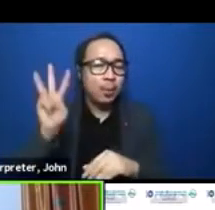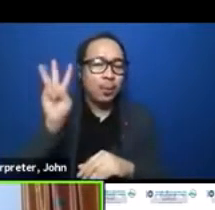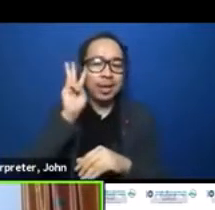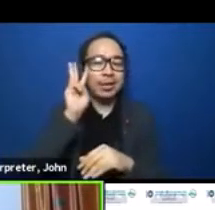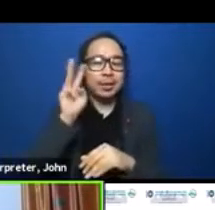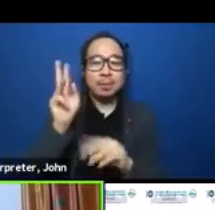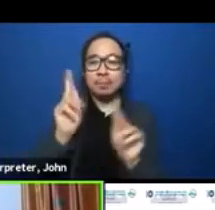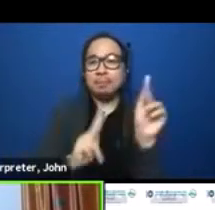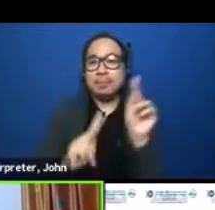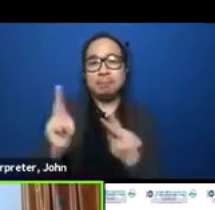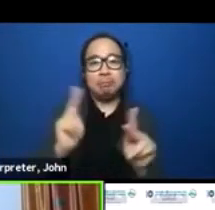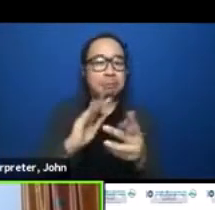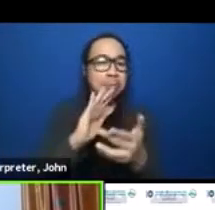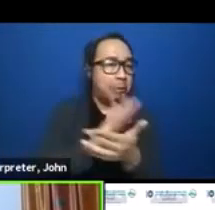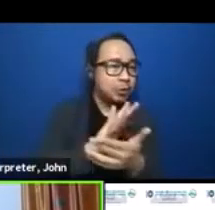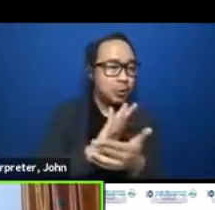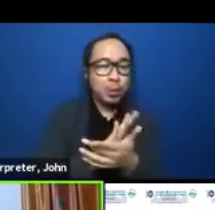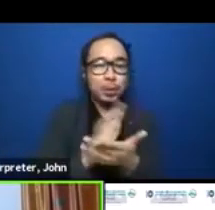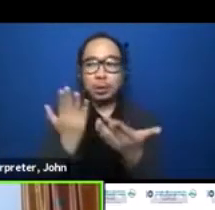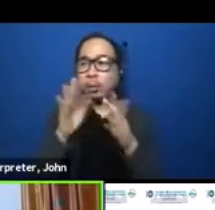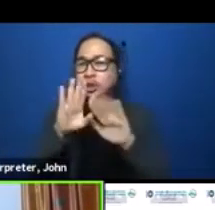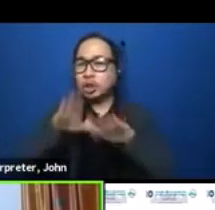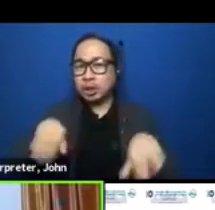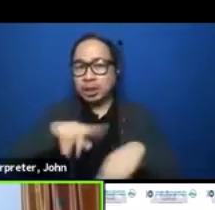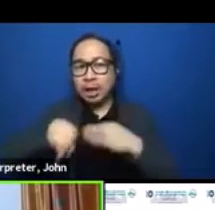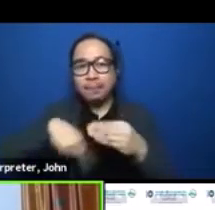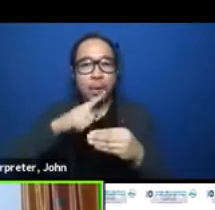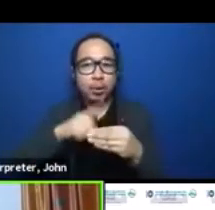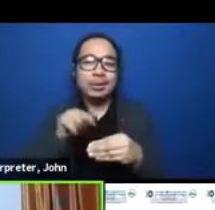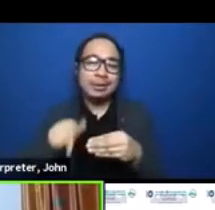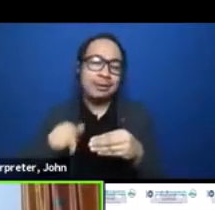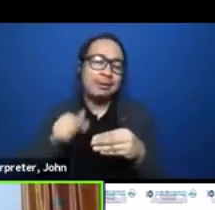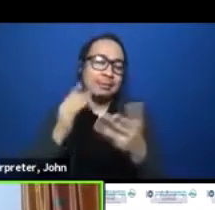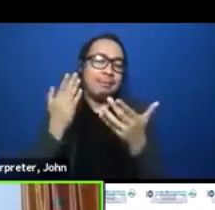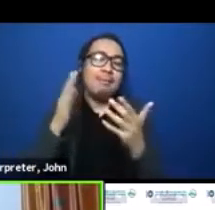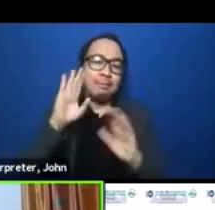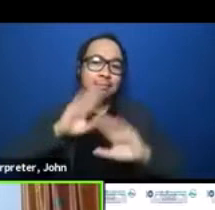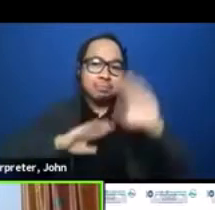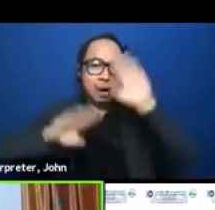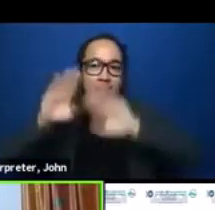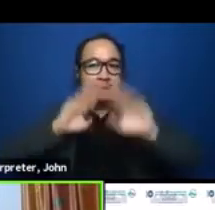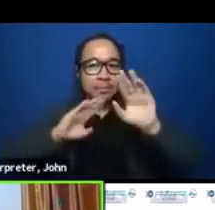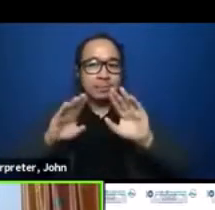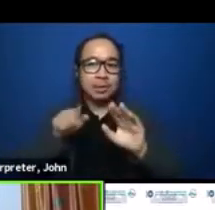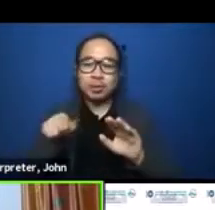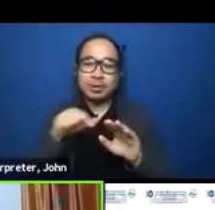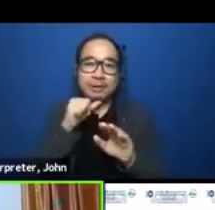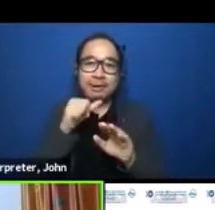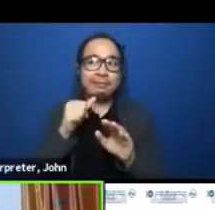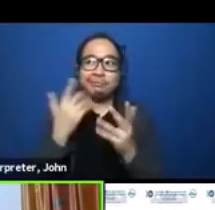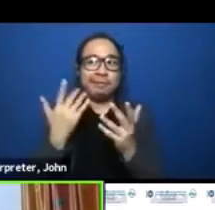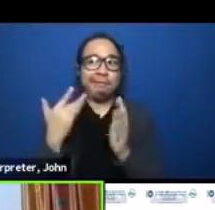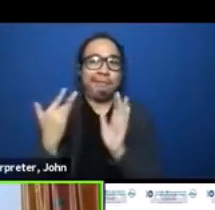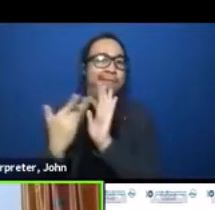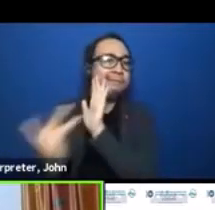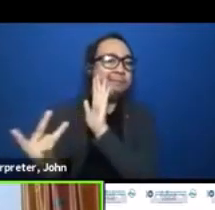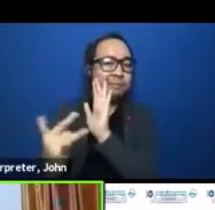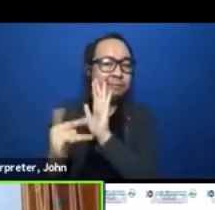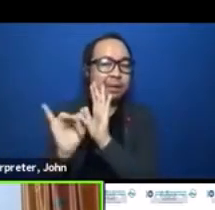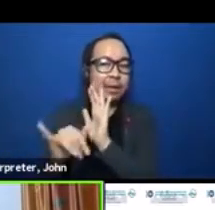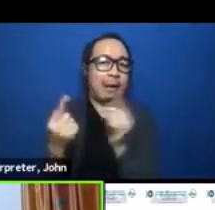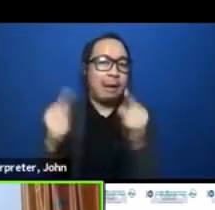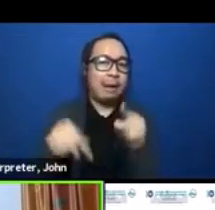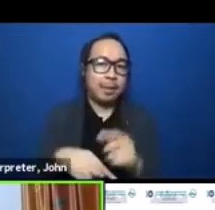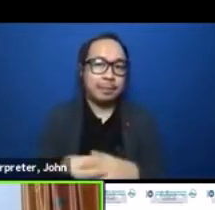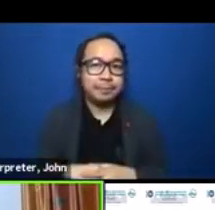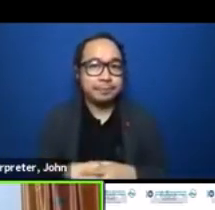people or school or in school children about such problems so that they do not occur in future? Yes, Professor, can